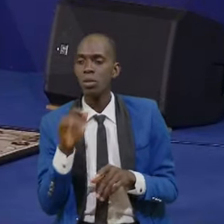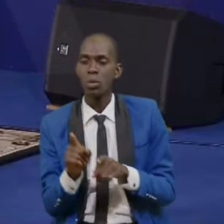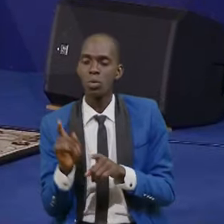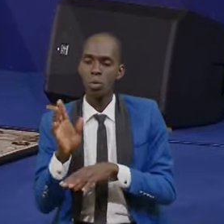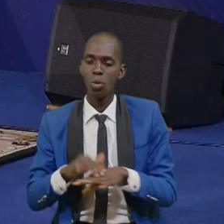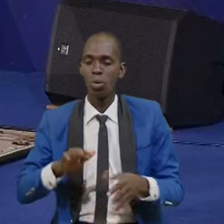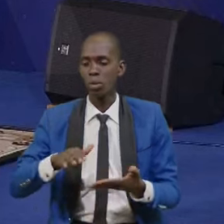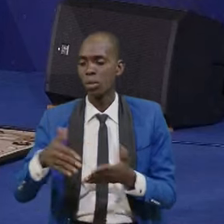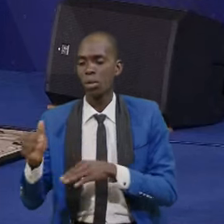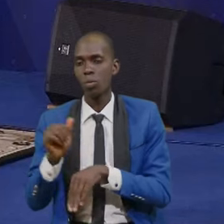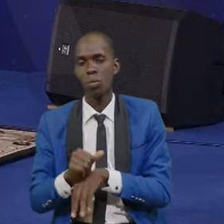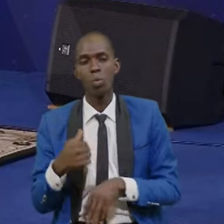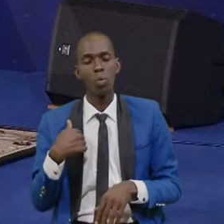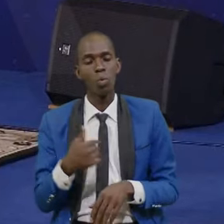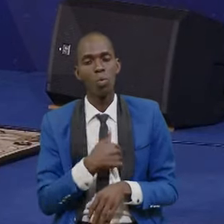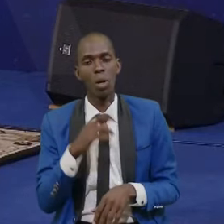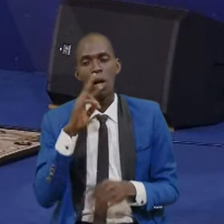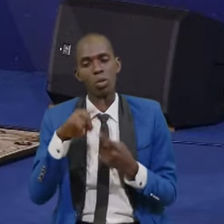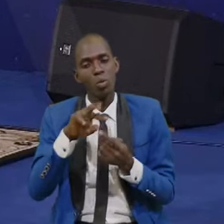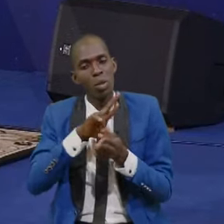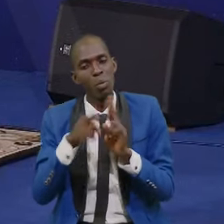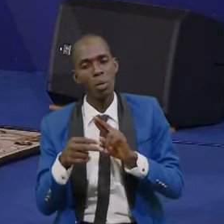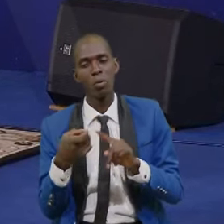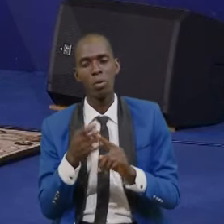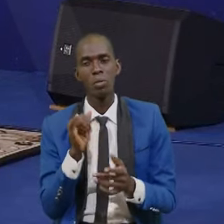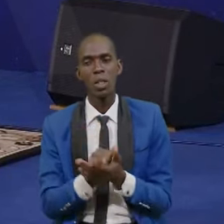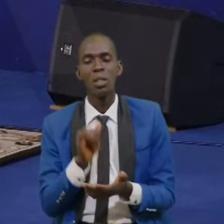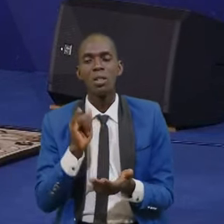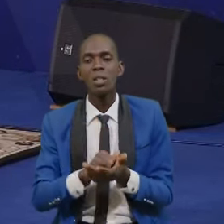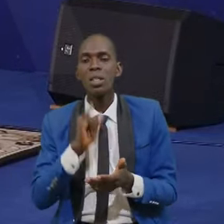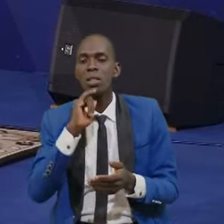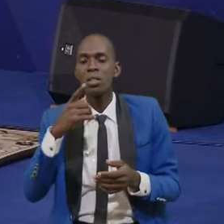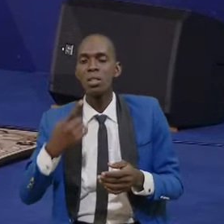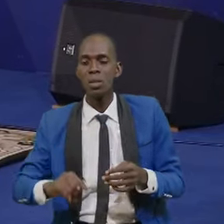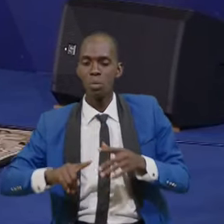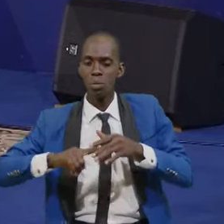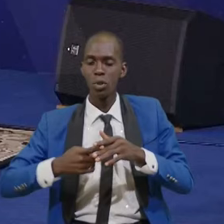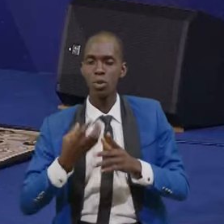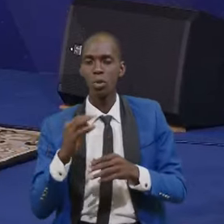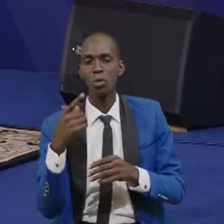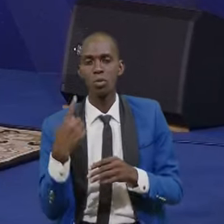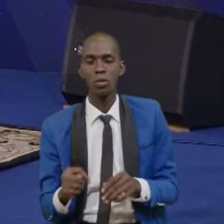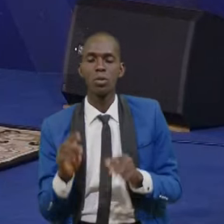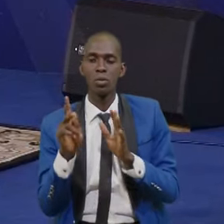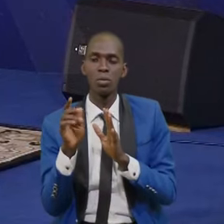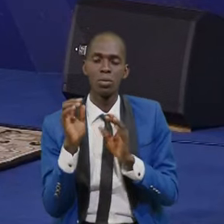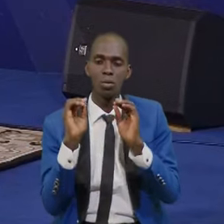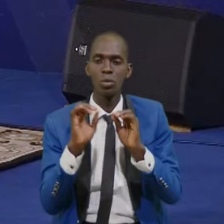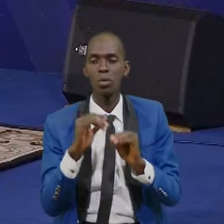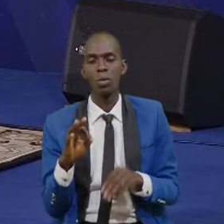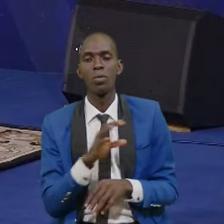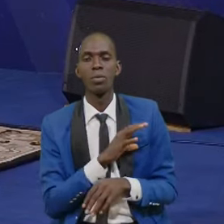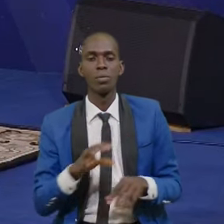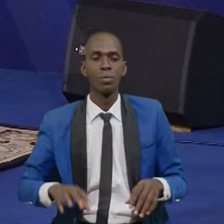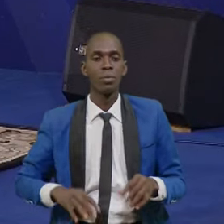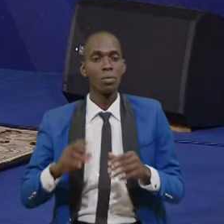should repent from that. That is the foundation of the doctrine of Christ. And then he says, he tells